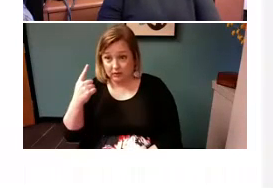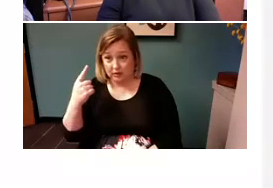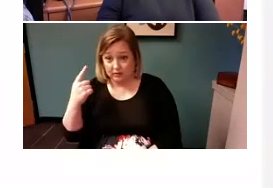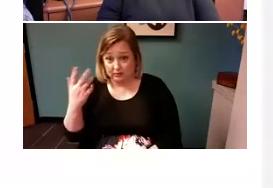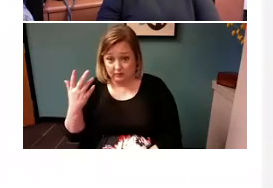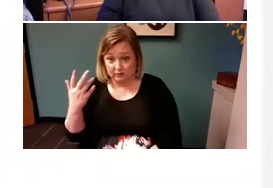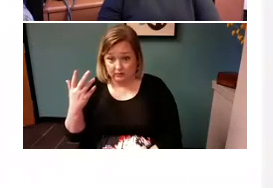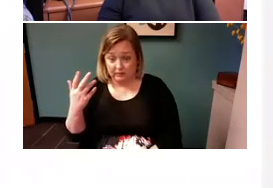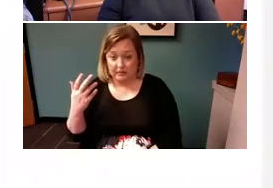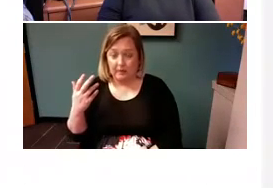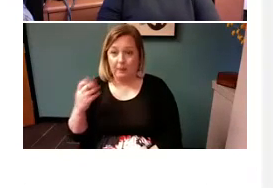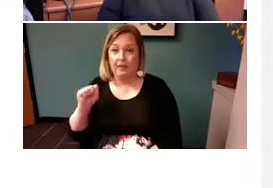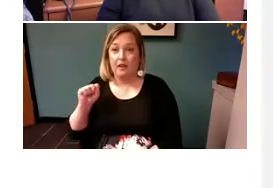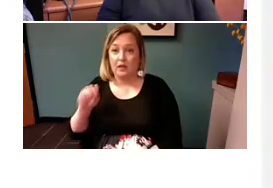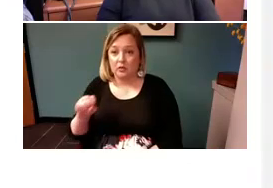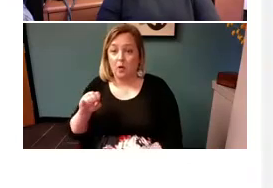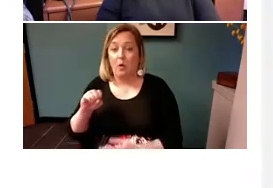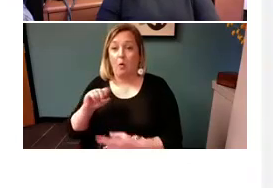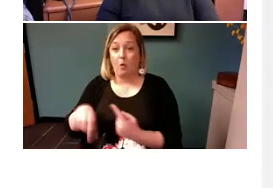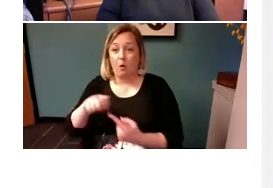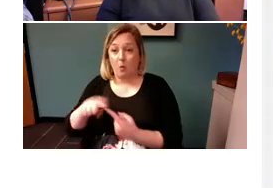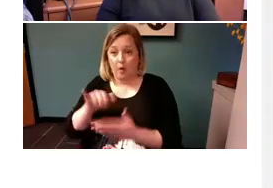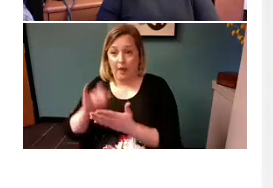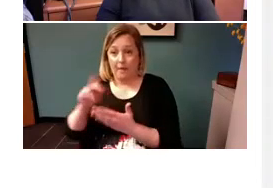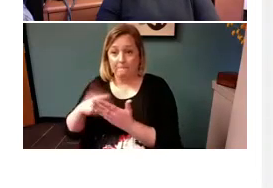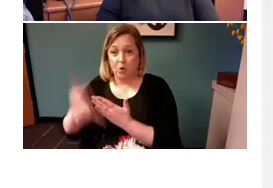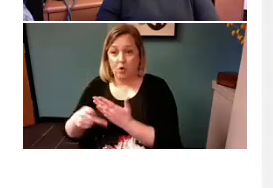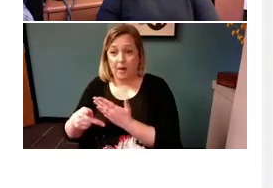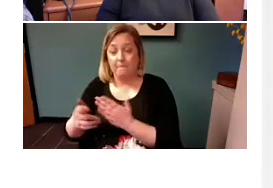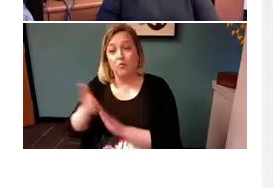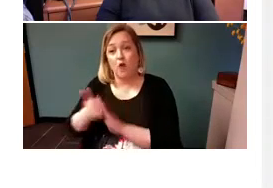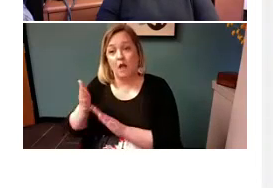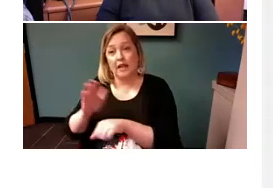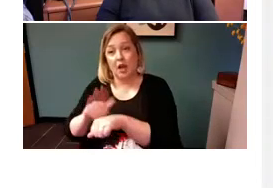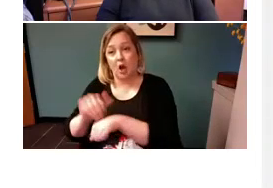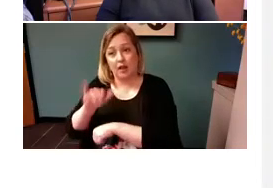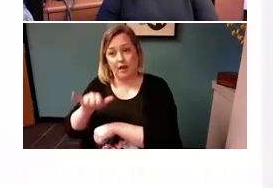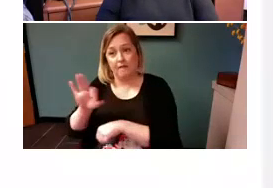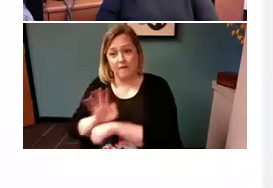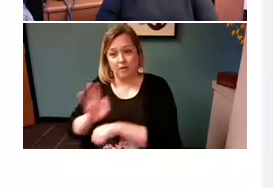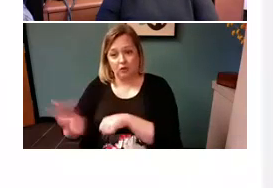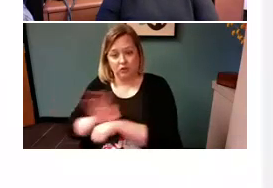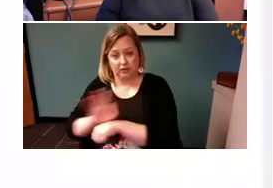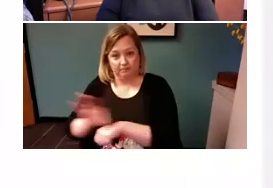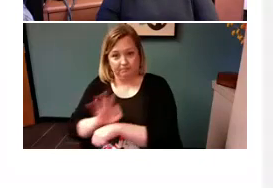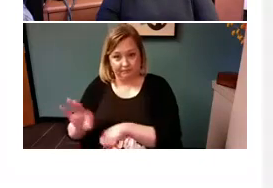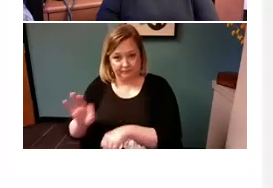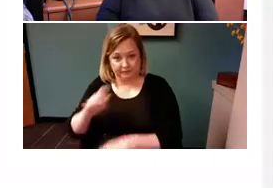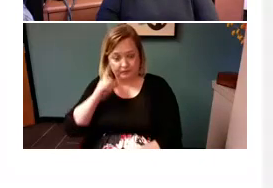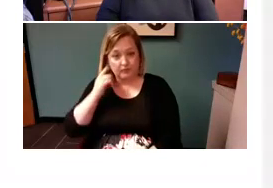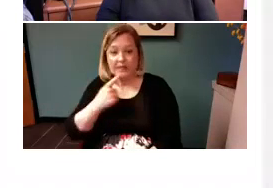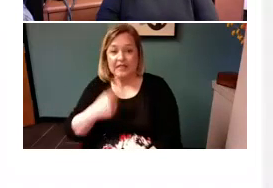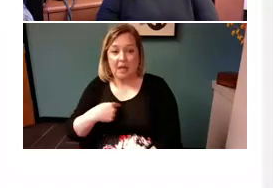when this program runs and it is calling this function void func, now tell me one thing.